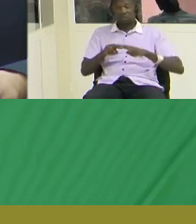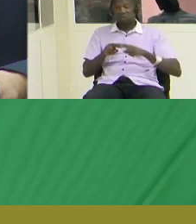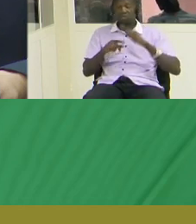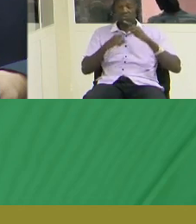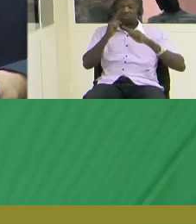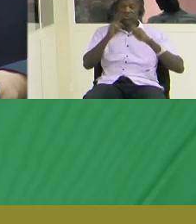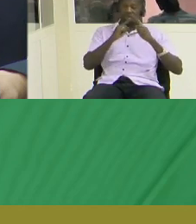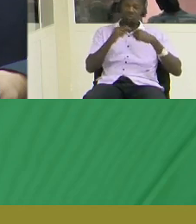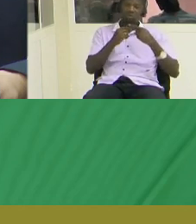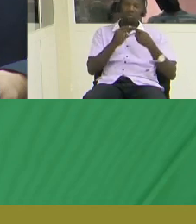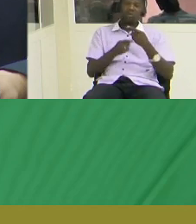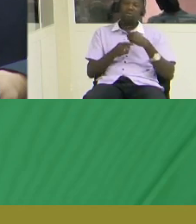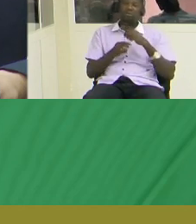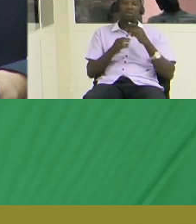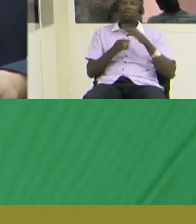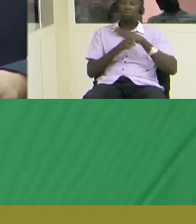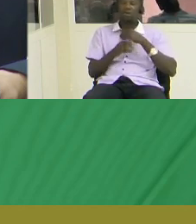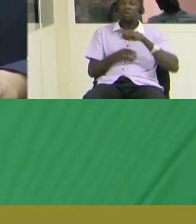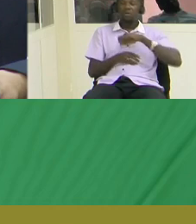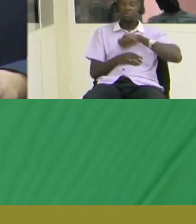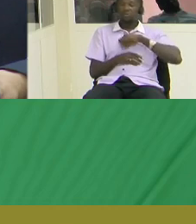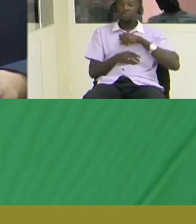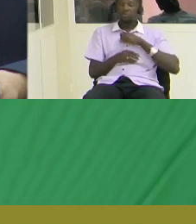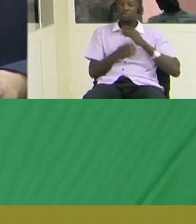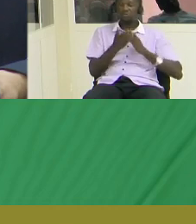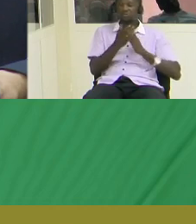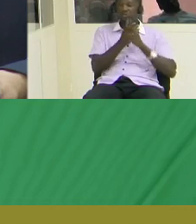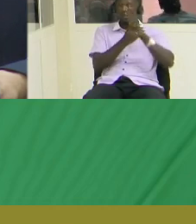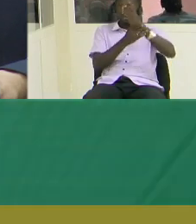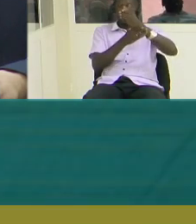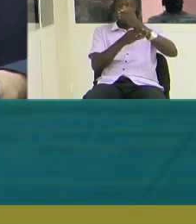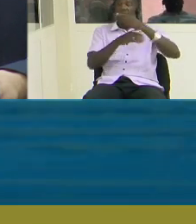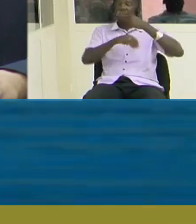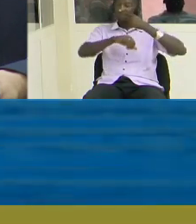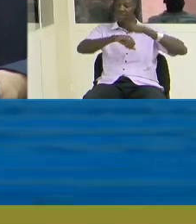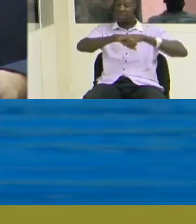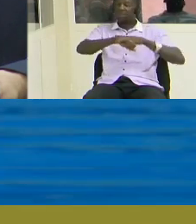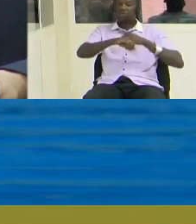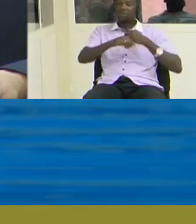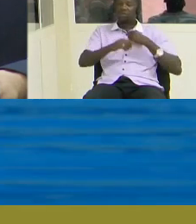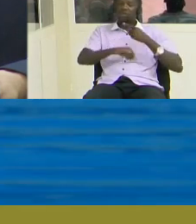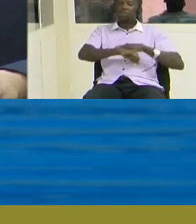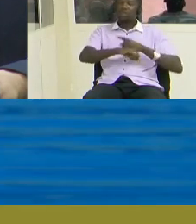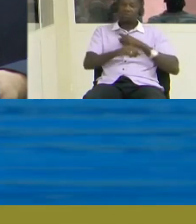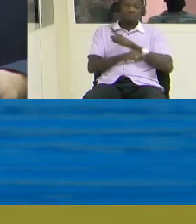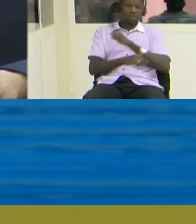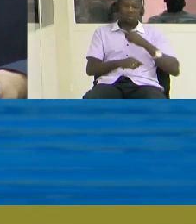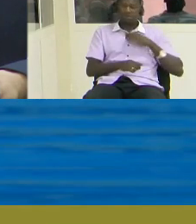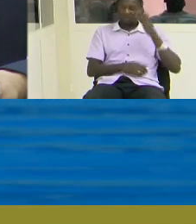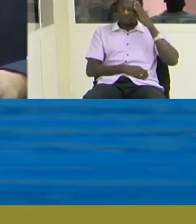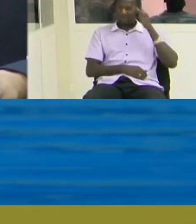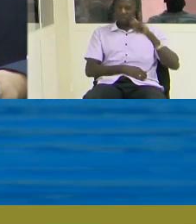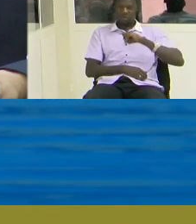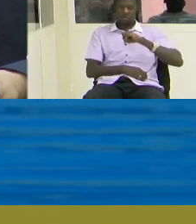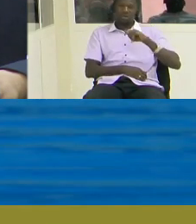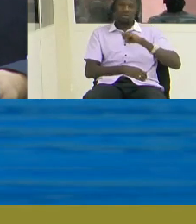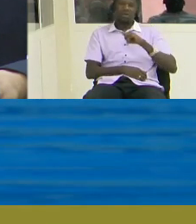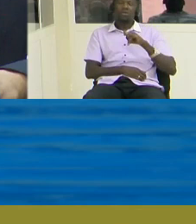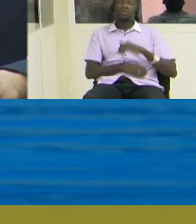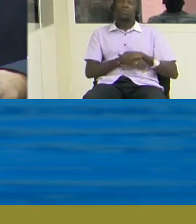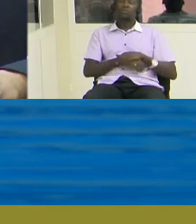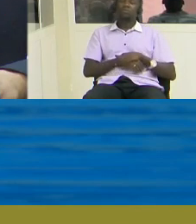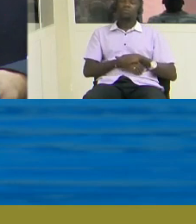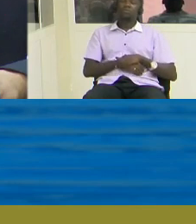my personal advancement at any time during the time that we have known each other so it's